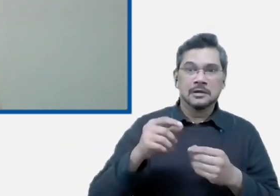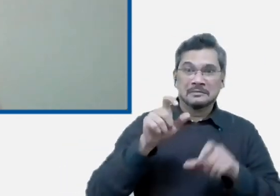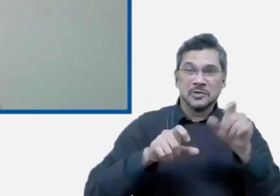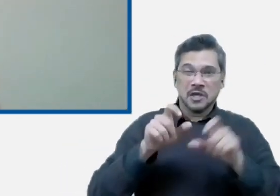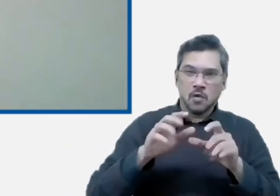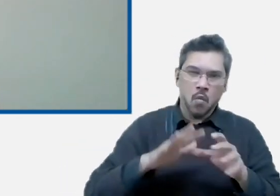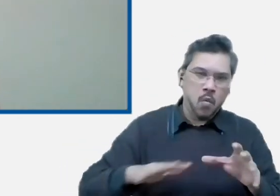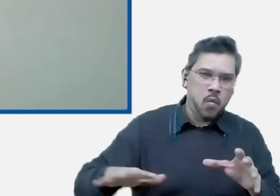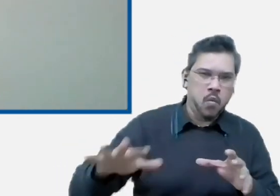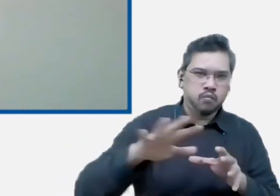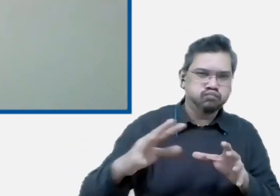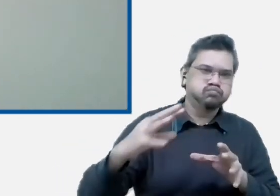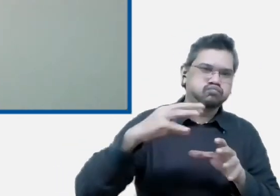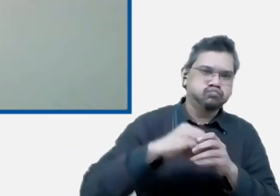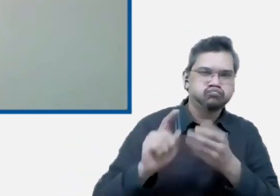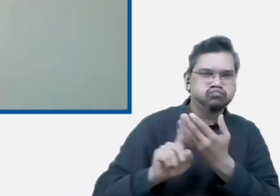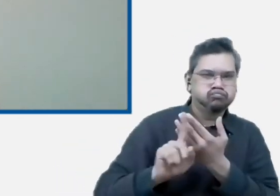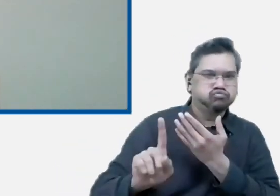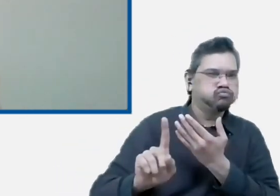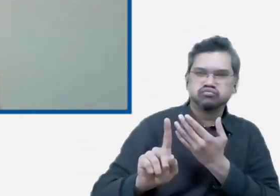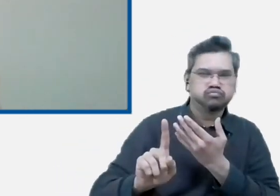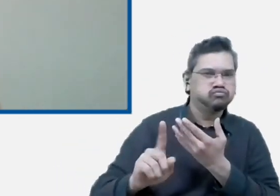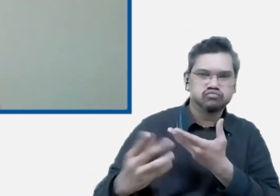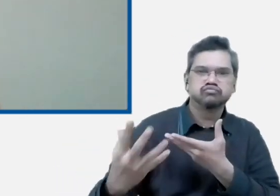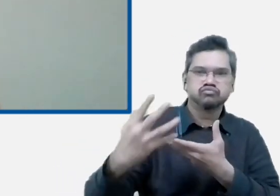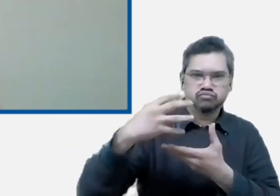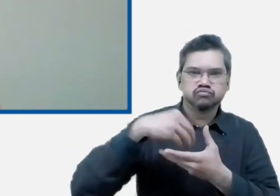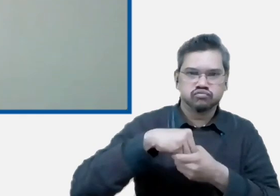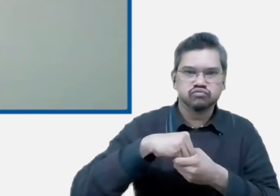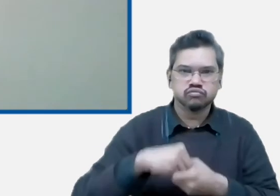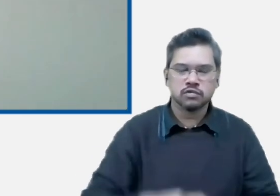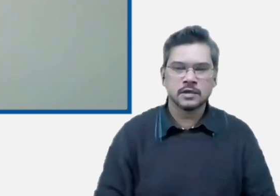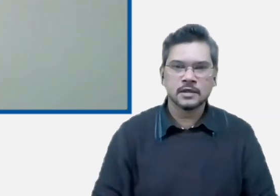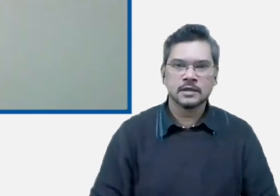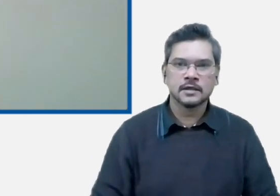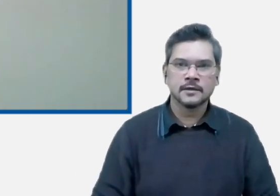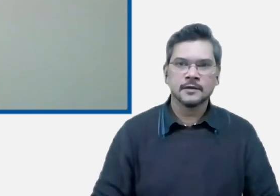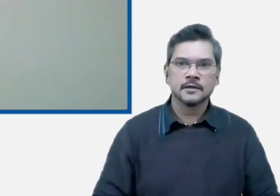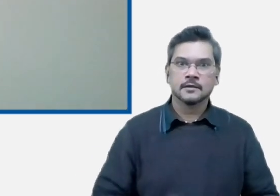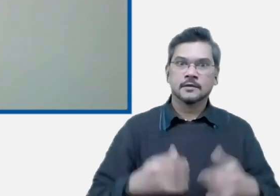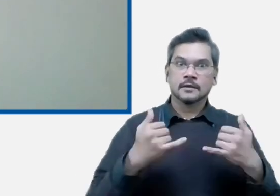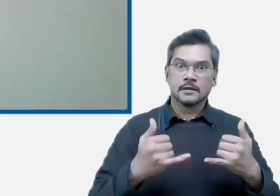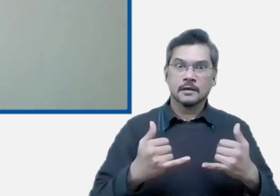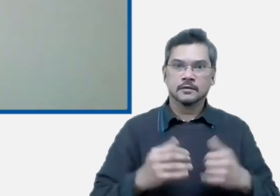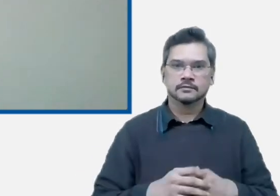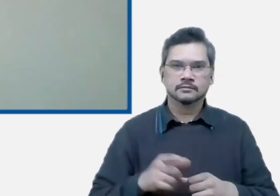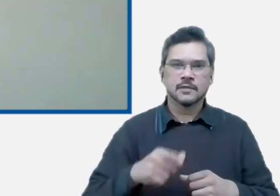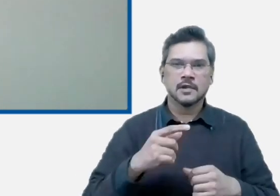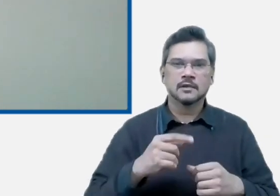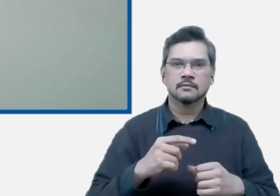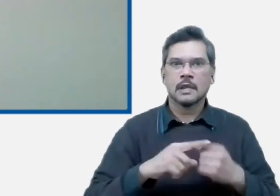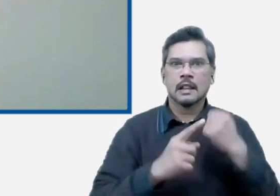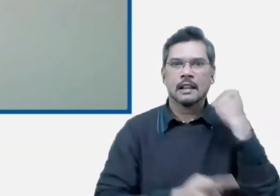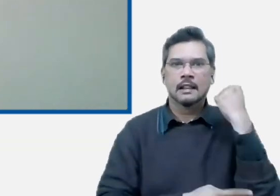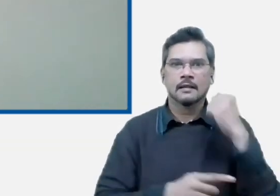different financing instruments to address the different phases of disaster risk management and the formation of